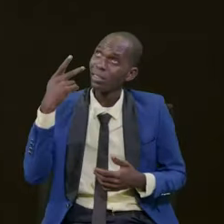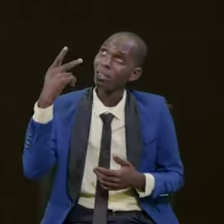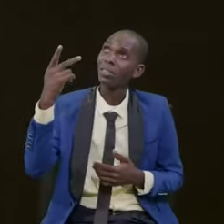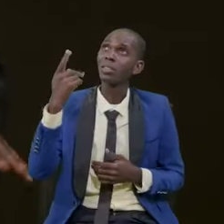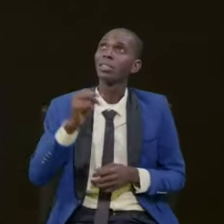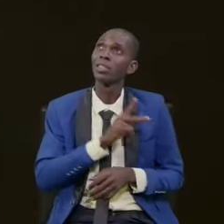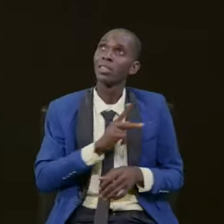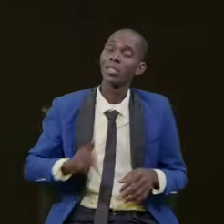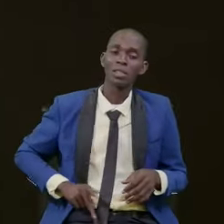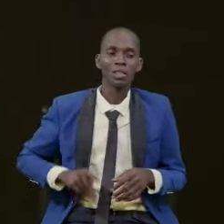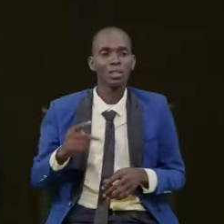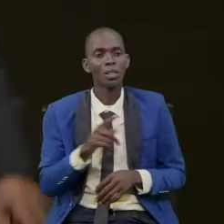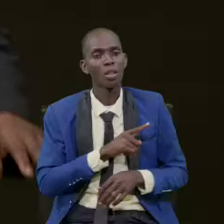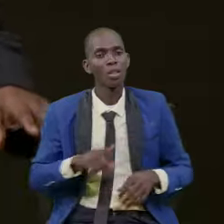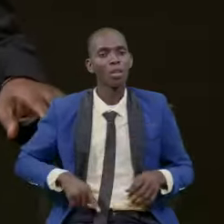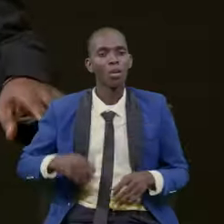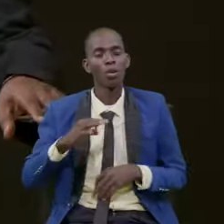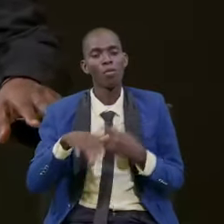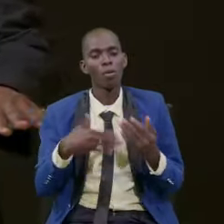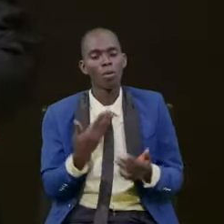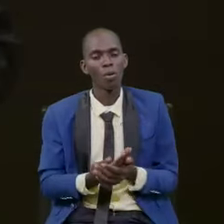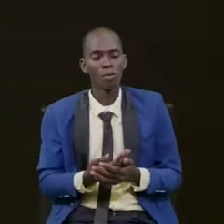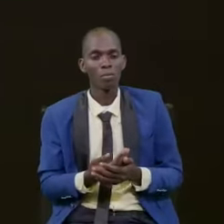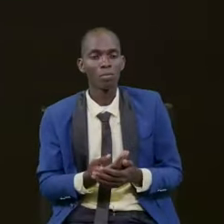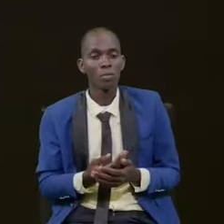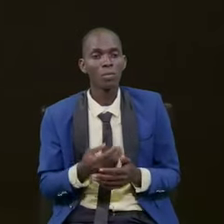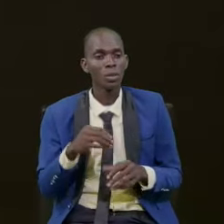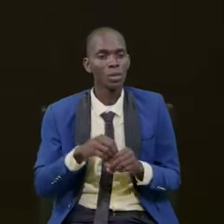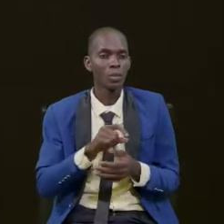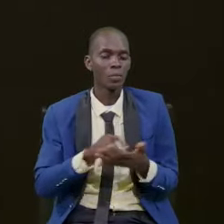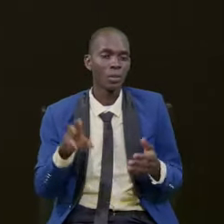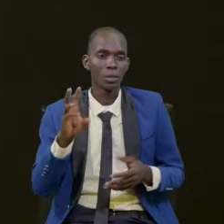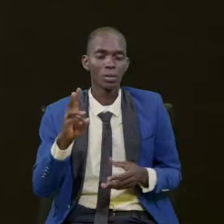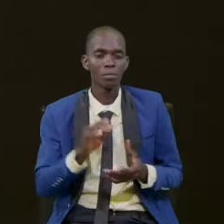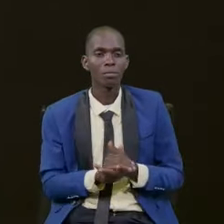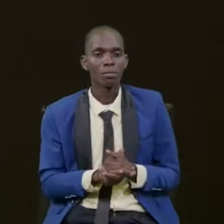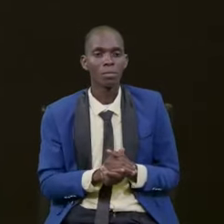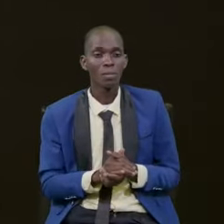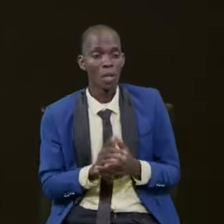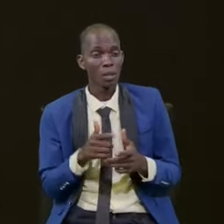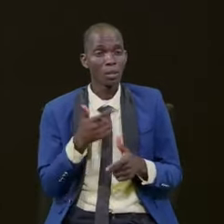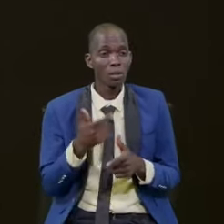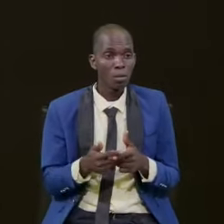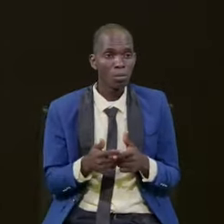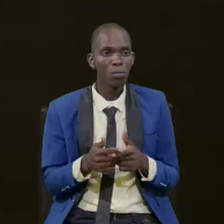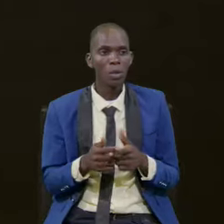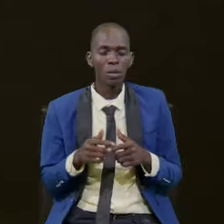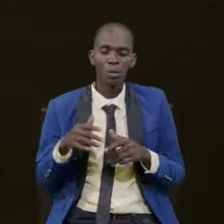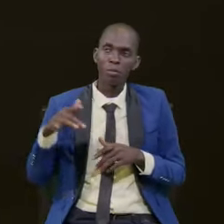the Lord of hosts. Look at verse 6. In verse 6, then flew one of